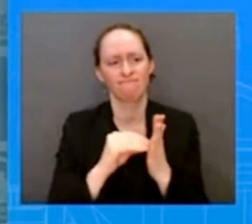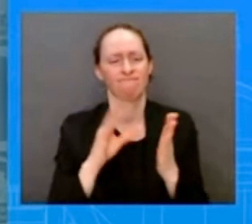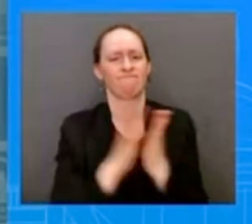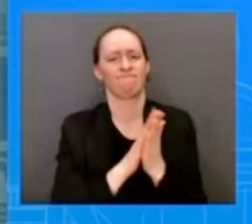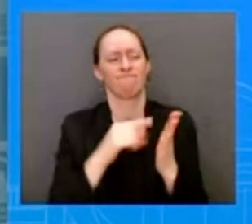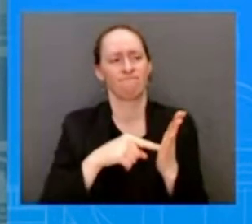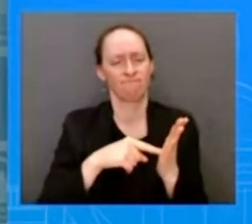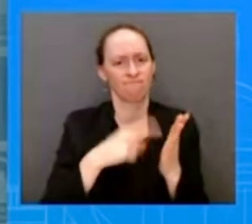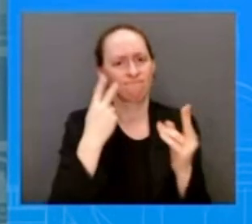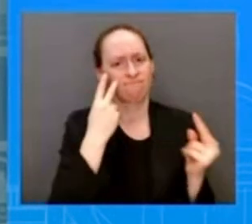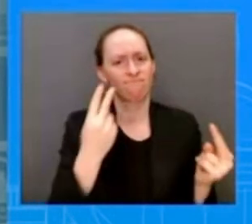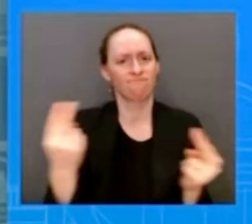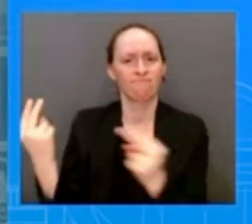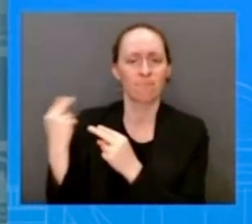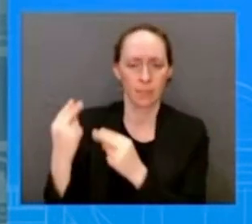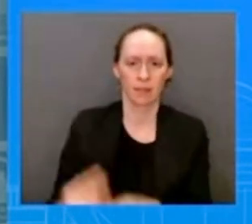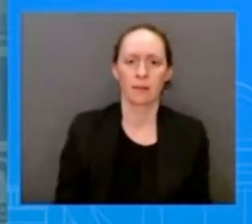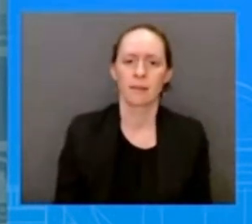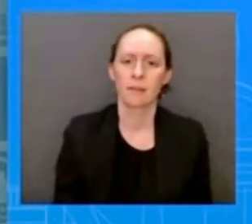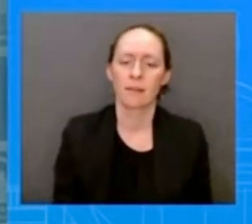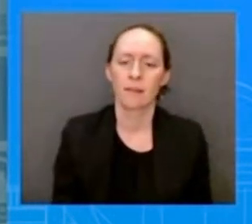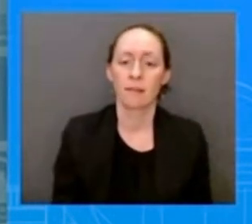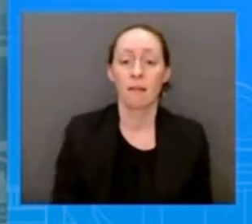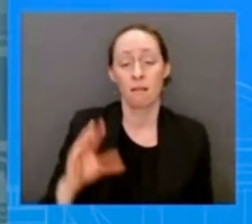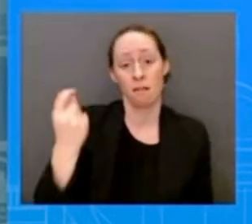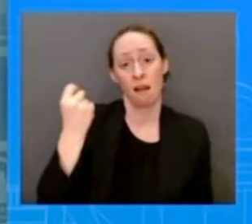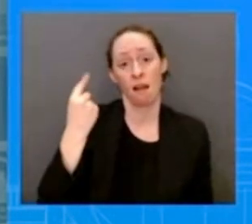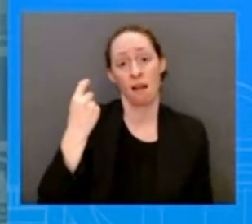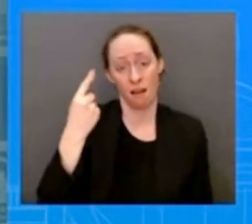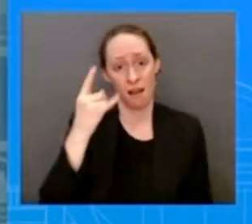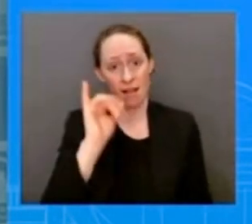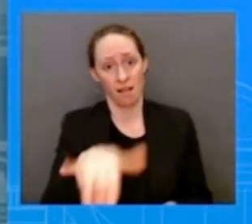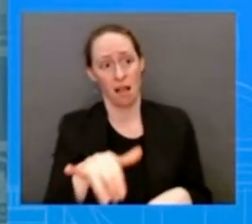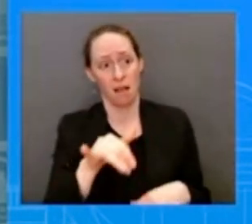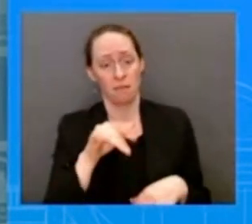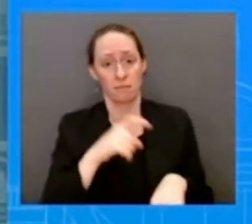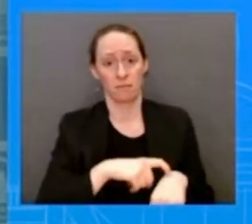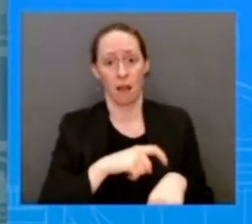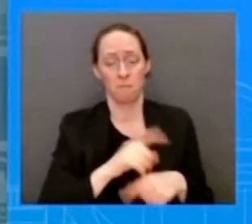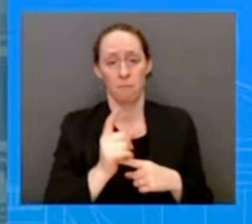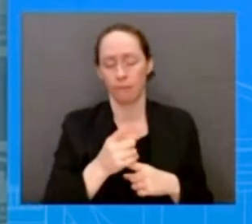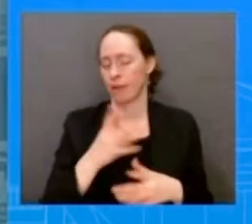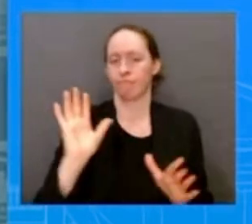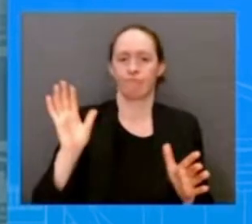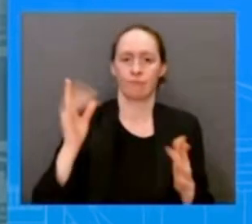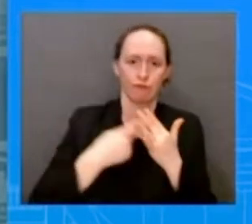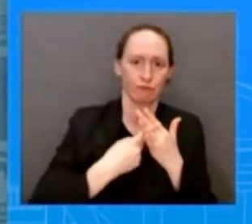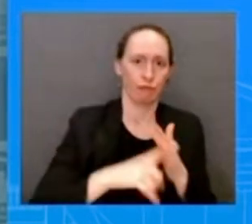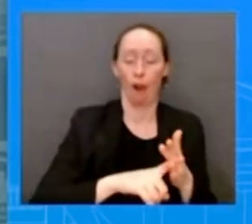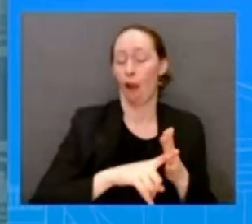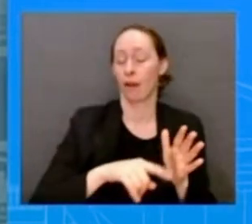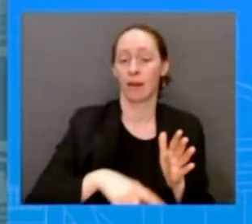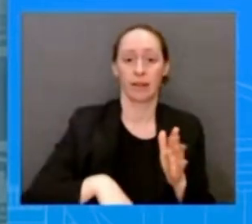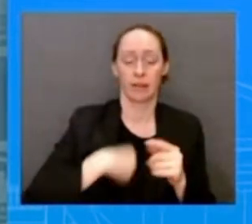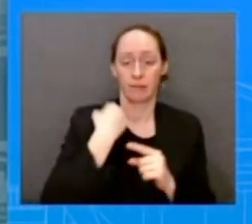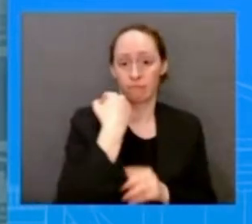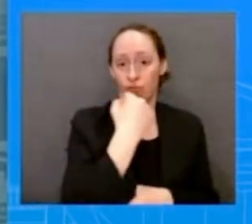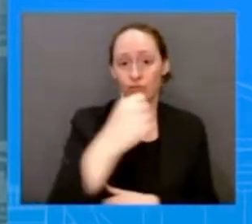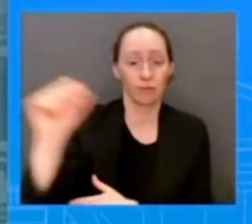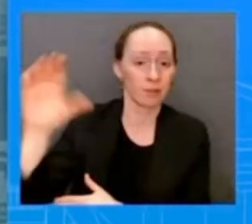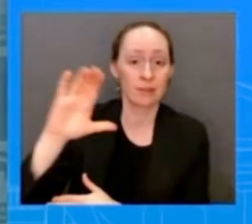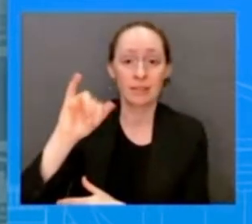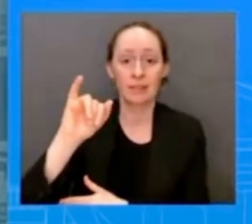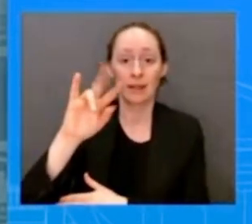that helped lead to the civil rights movement getting voting rights done and on the books, and to protect a group Americans